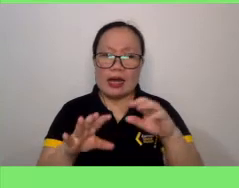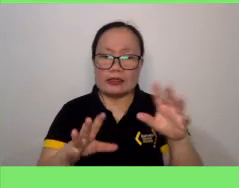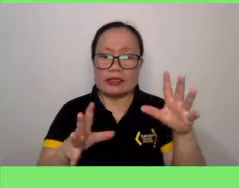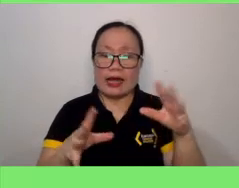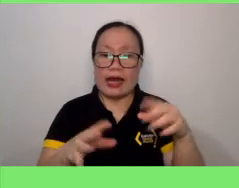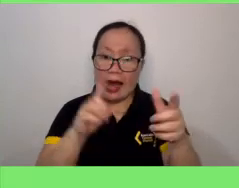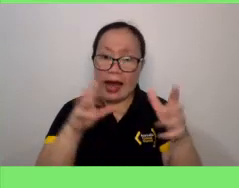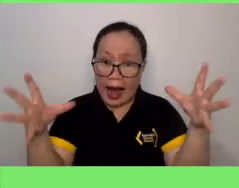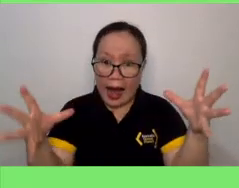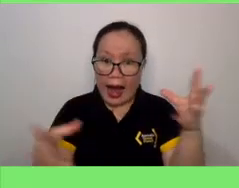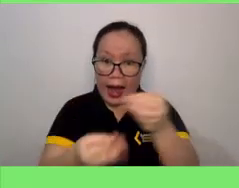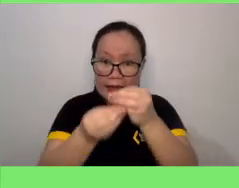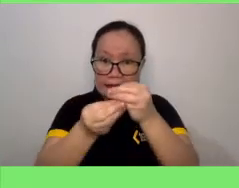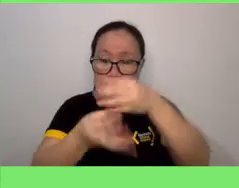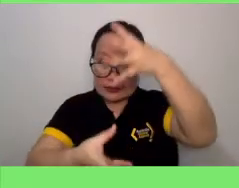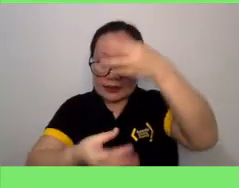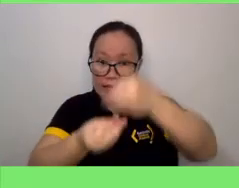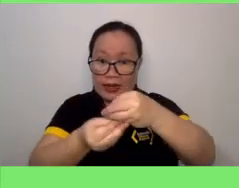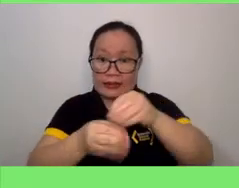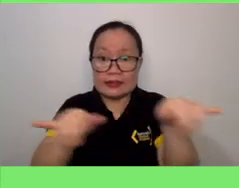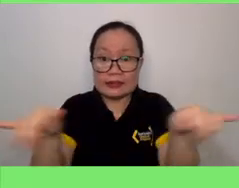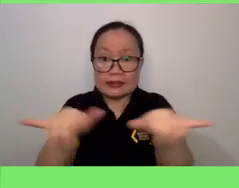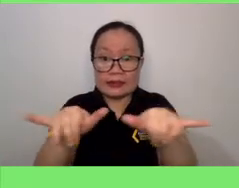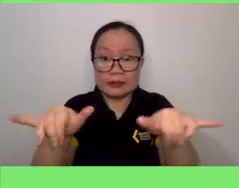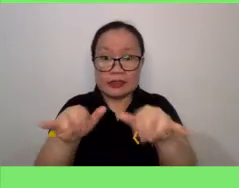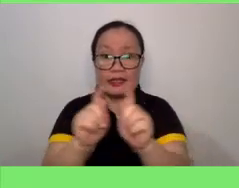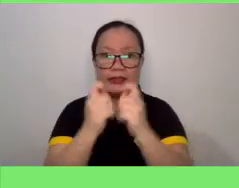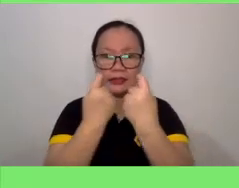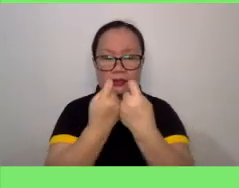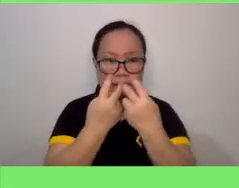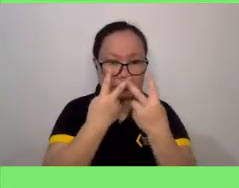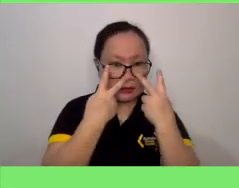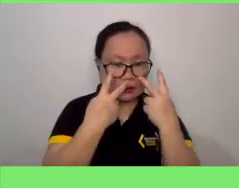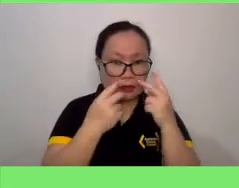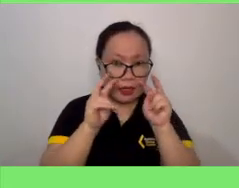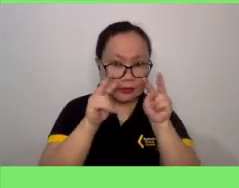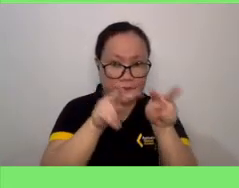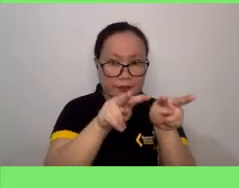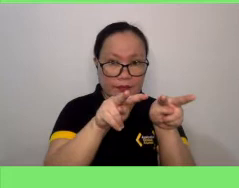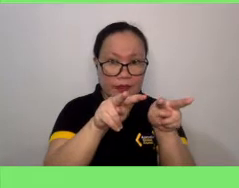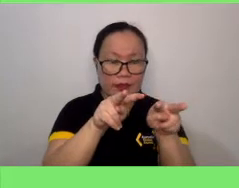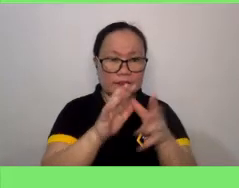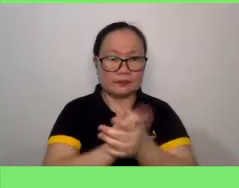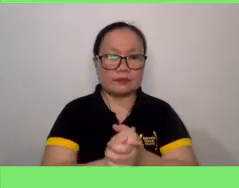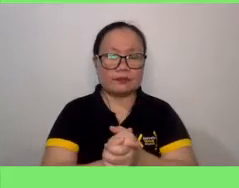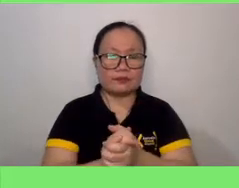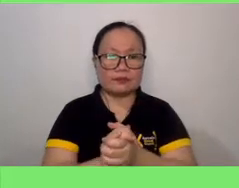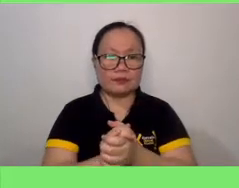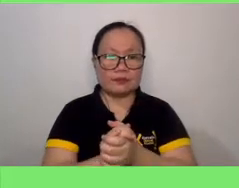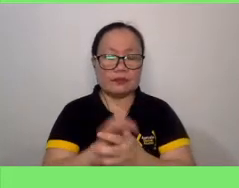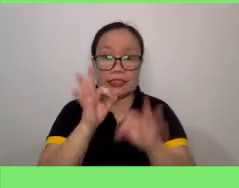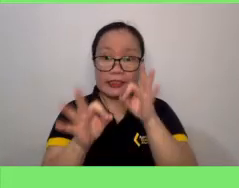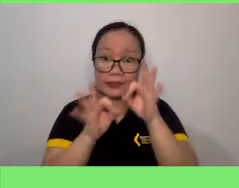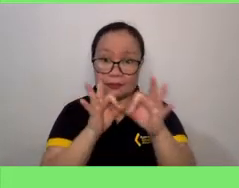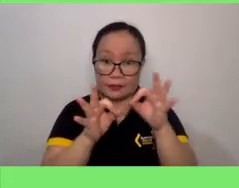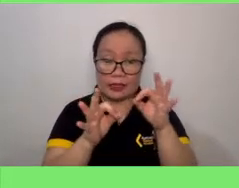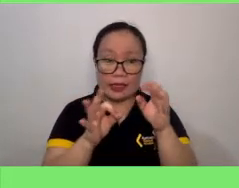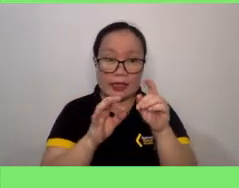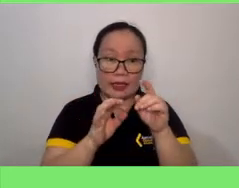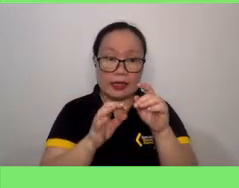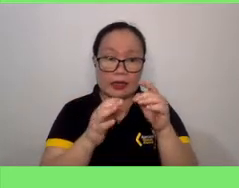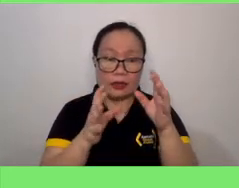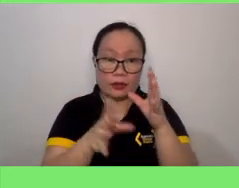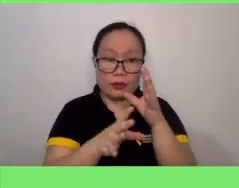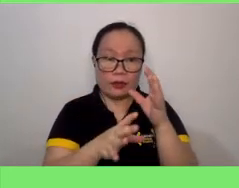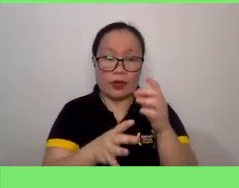recall how to add polynomials by combining like terms, so tingnan nyo. Kapag nakuha nyo na lahat ng